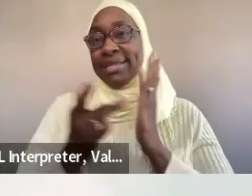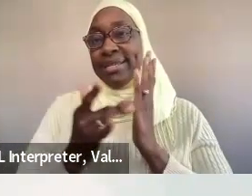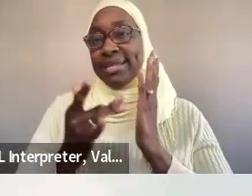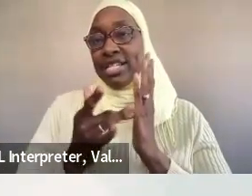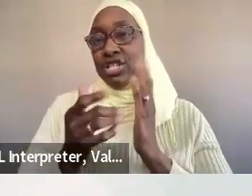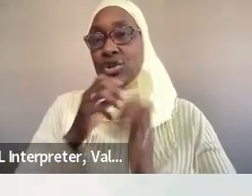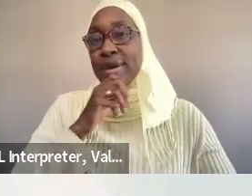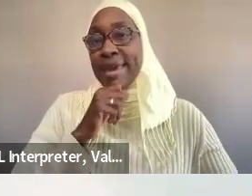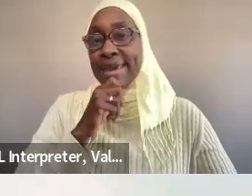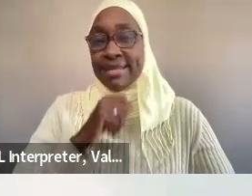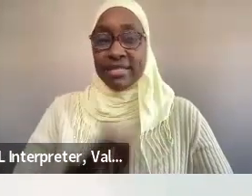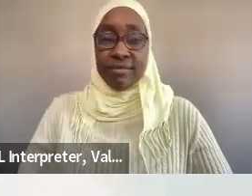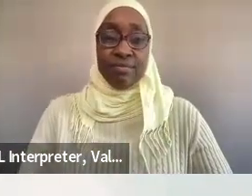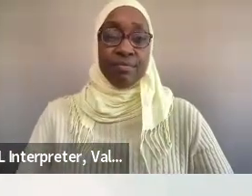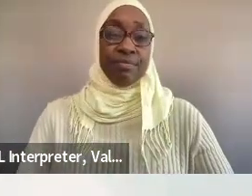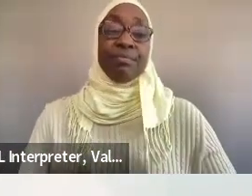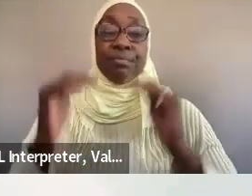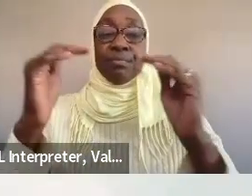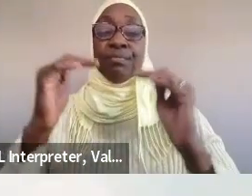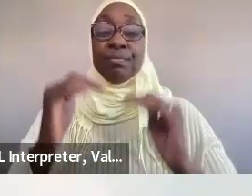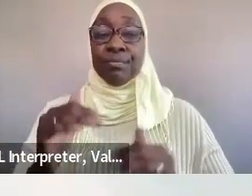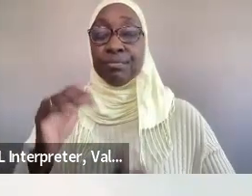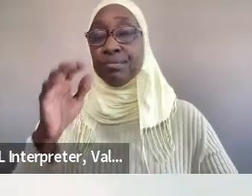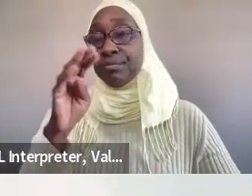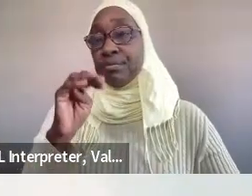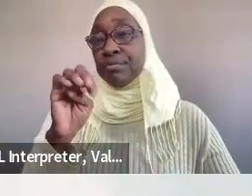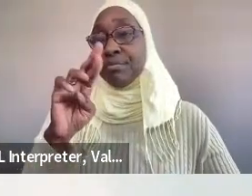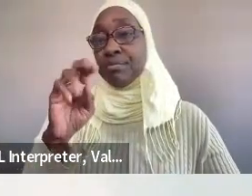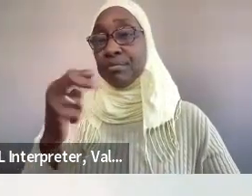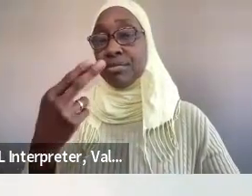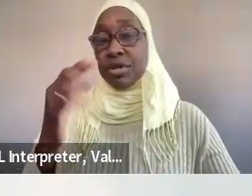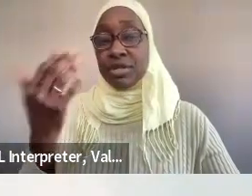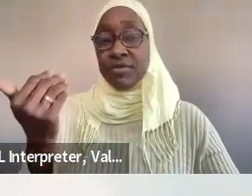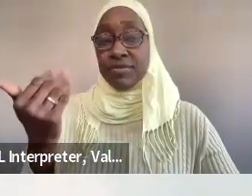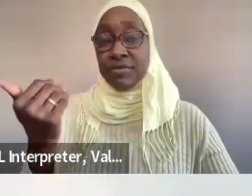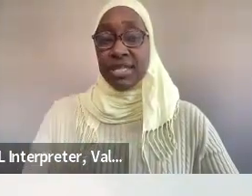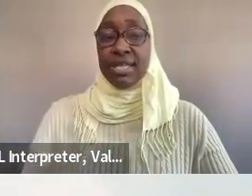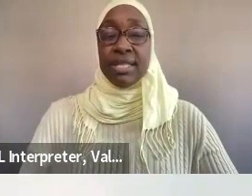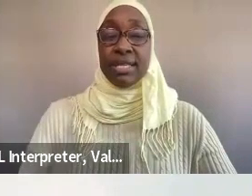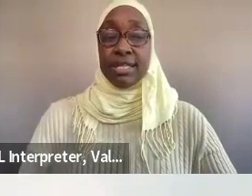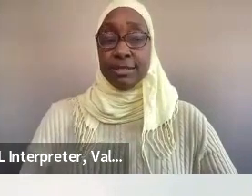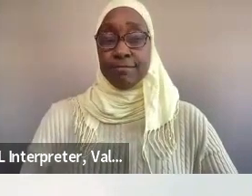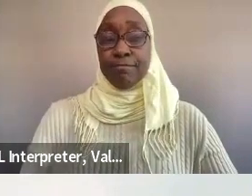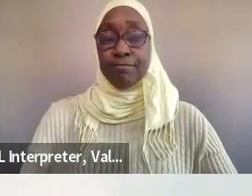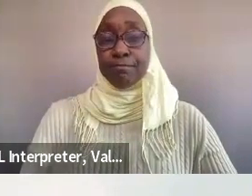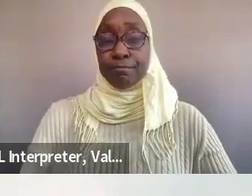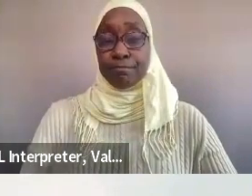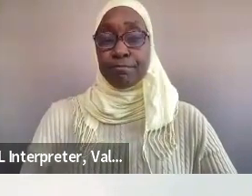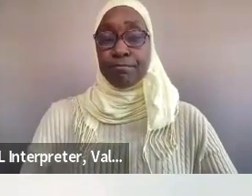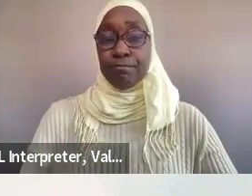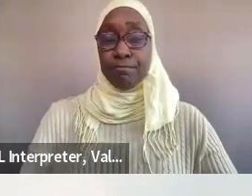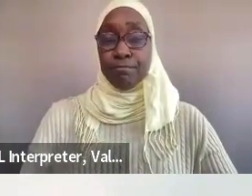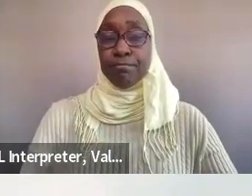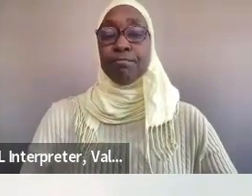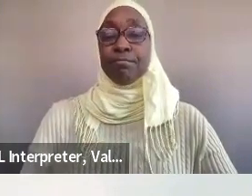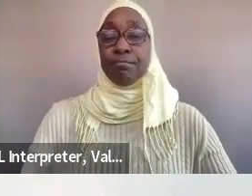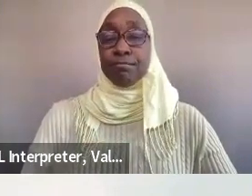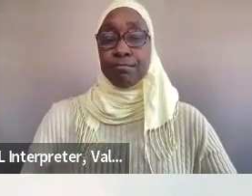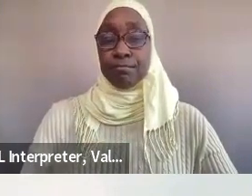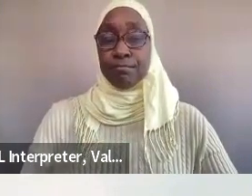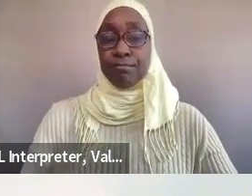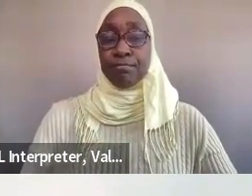student from the Brown University on 15th of March called Logan Jin. He'll be talking about his work on promoting disability